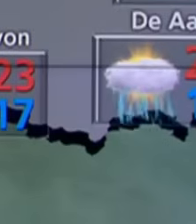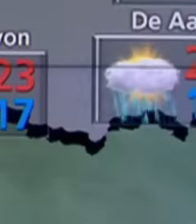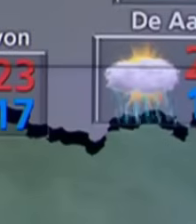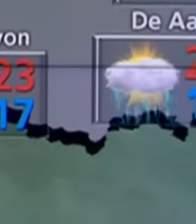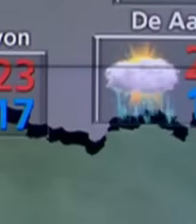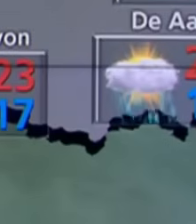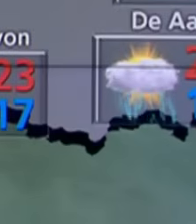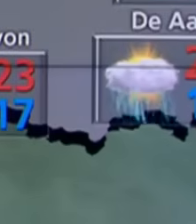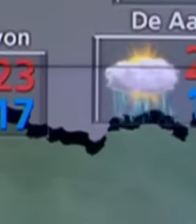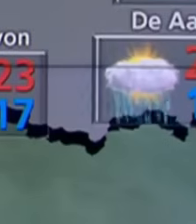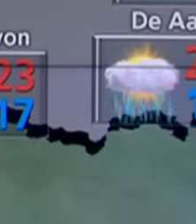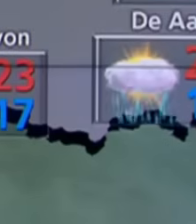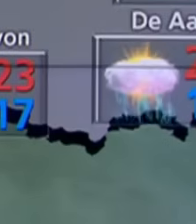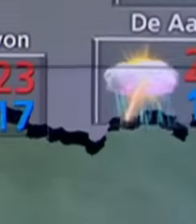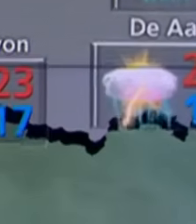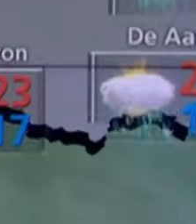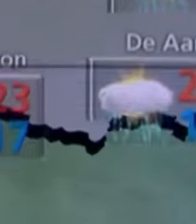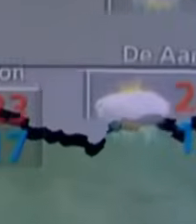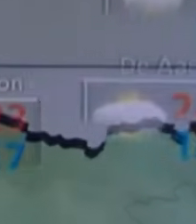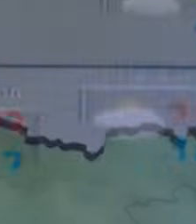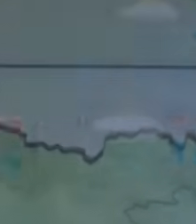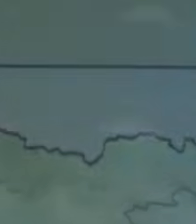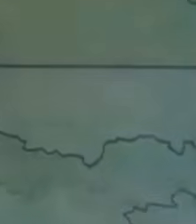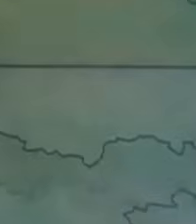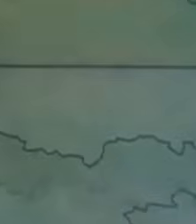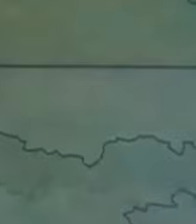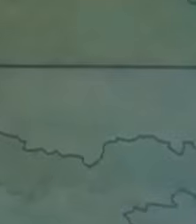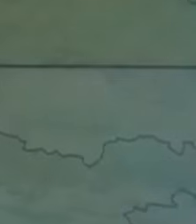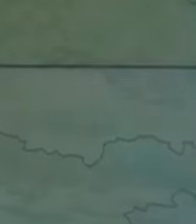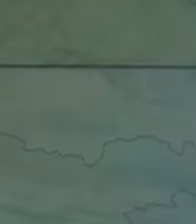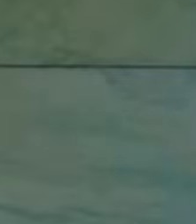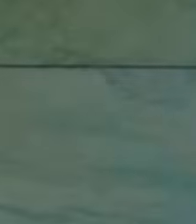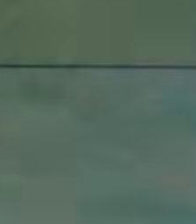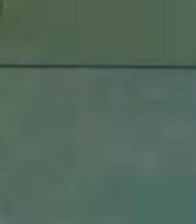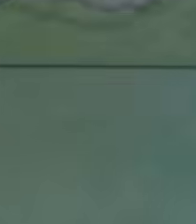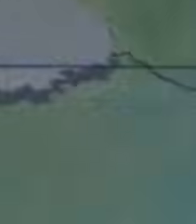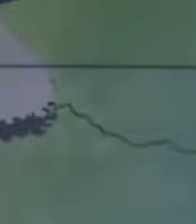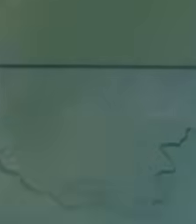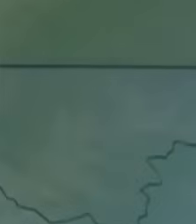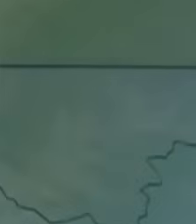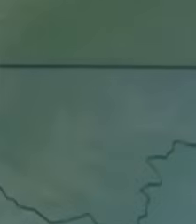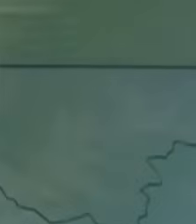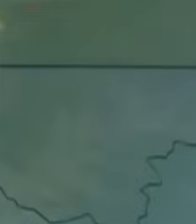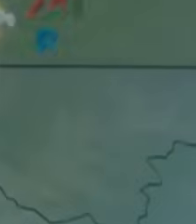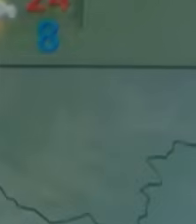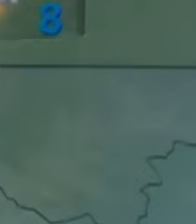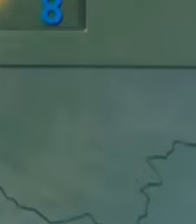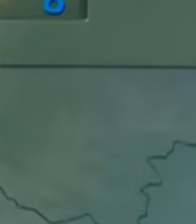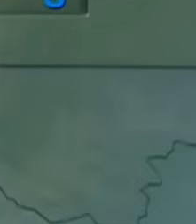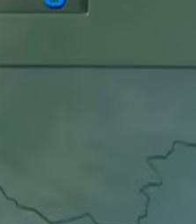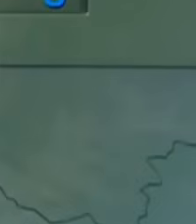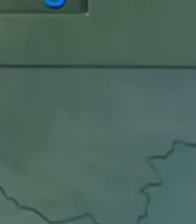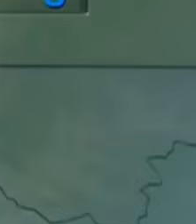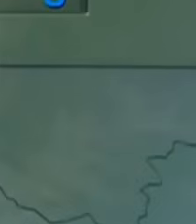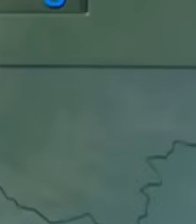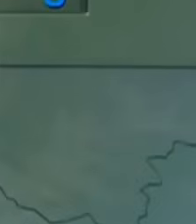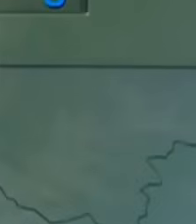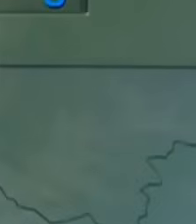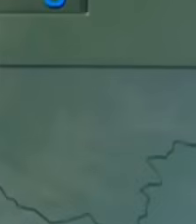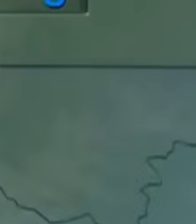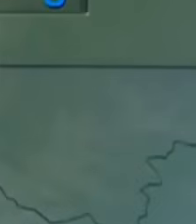re gate tla fihla fela ho mashome a mararo a motse e America o fela re shebile hona province e latelang re province ya Freestata le teng o tla hlo tshetse